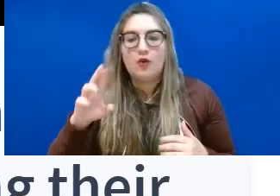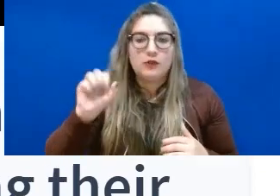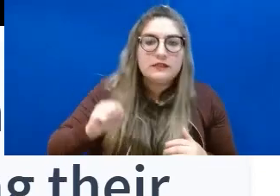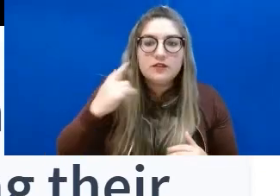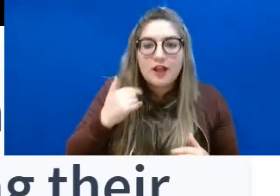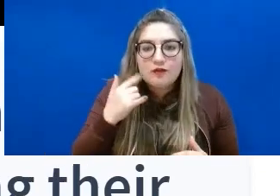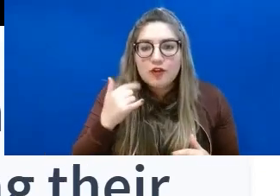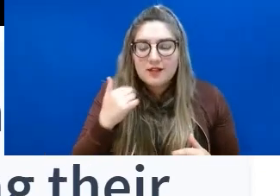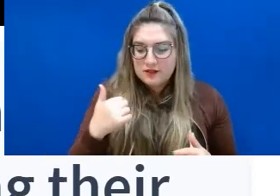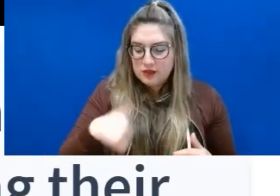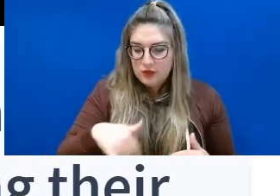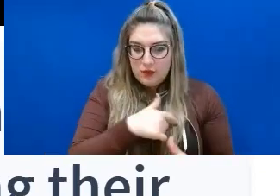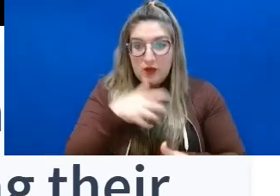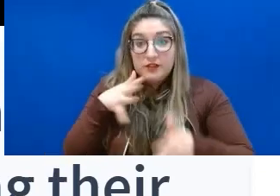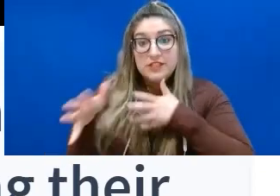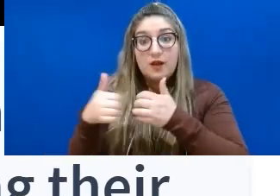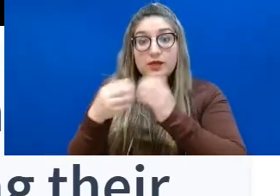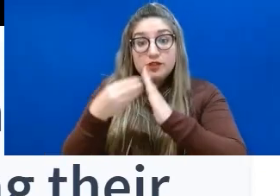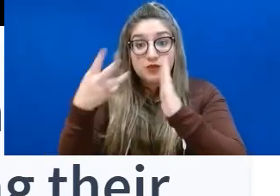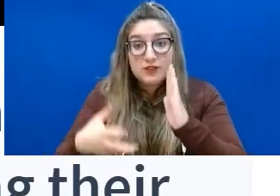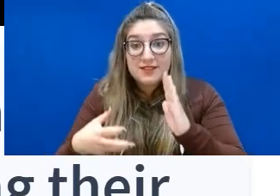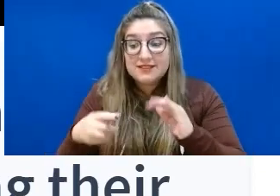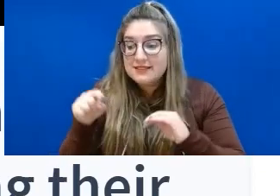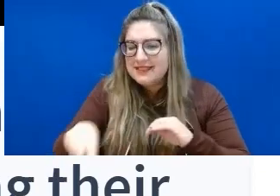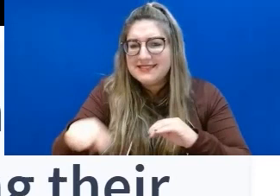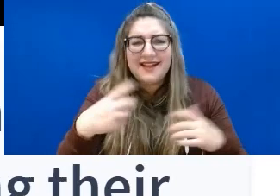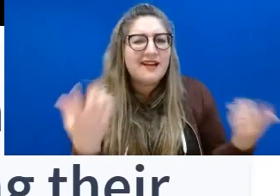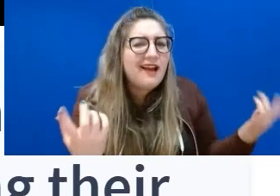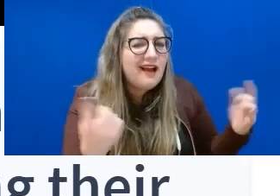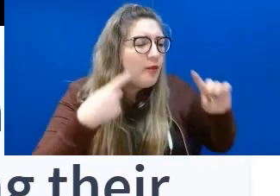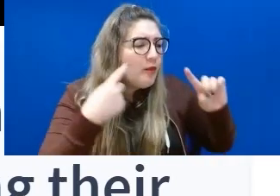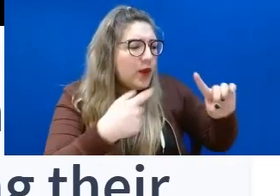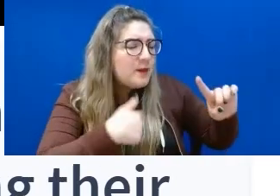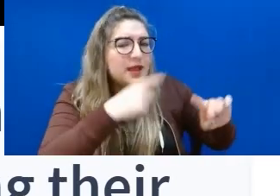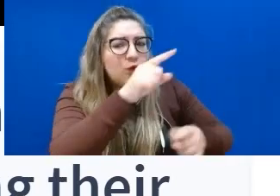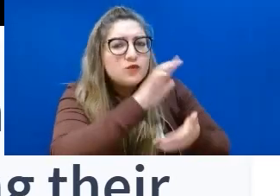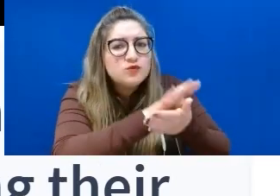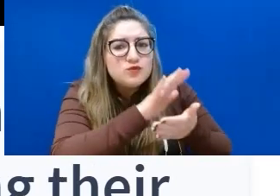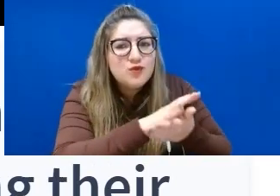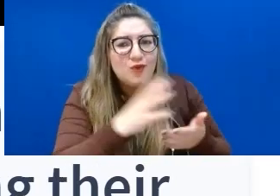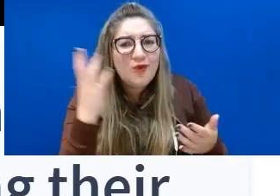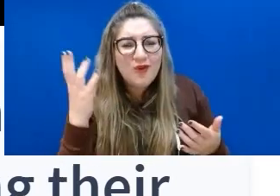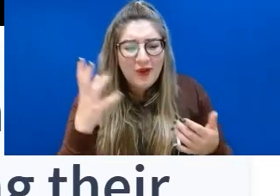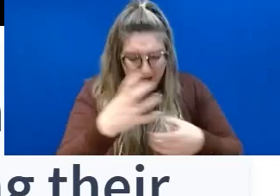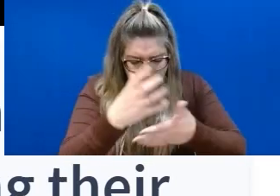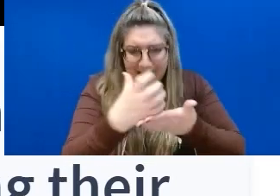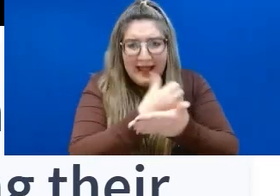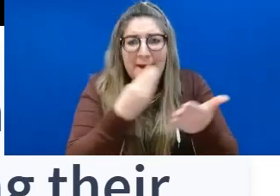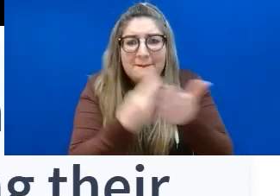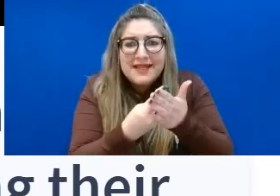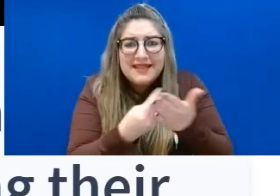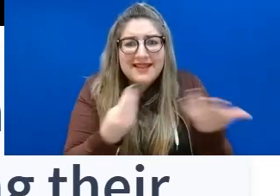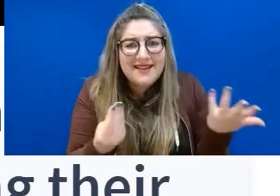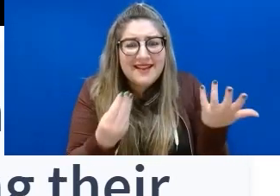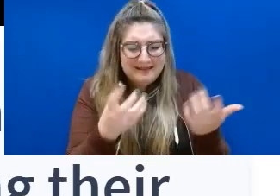the point of me even going to school? Because I'm looking at how much I'm going to be making from this profession, or I have to get my bachelor's, and then we're talking my master's.